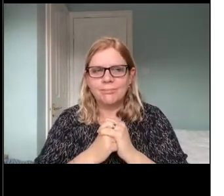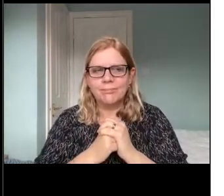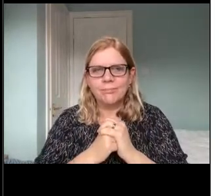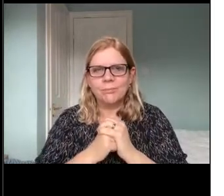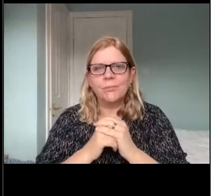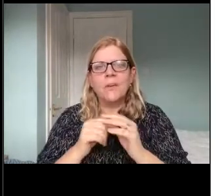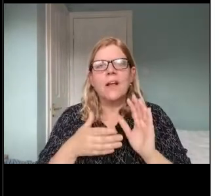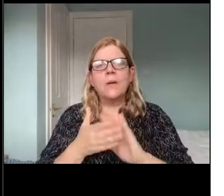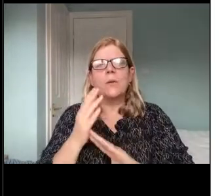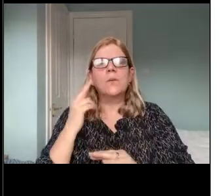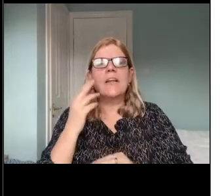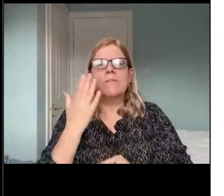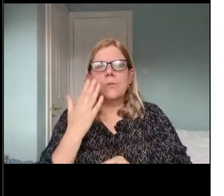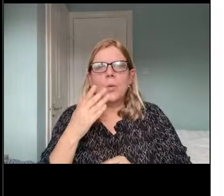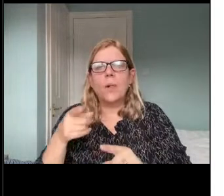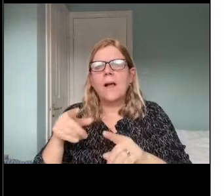world.